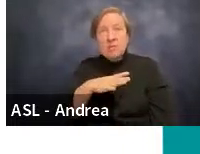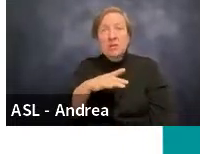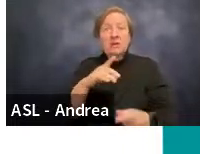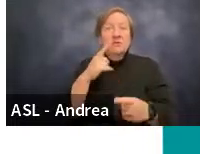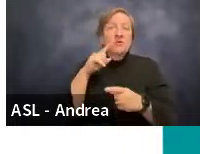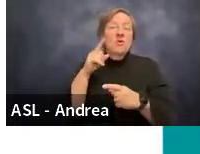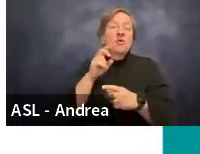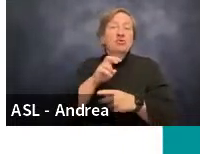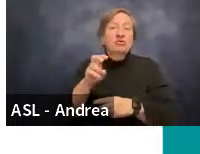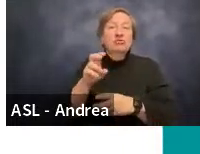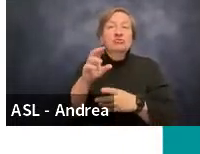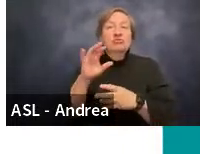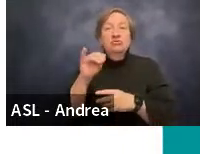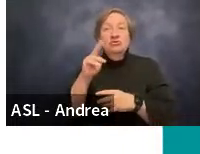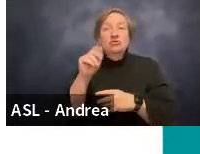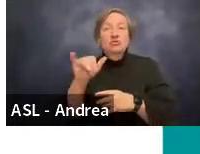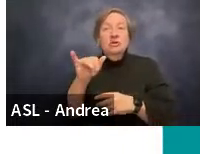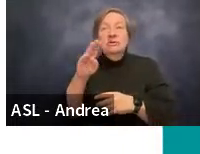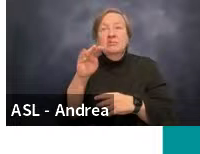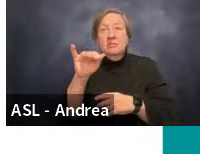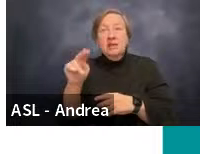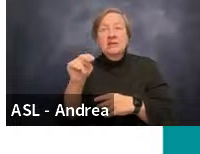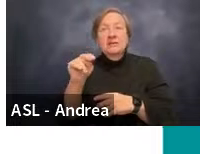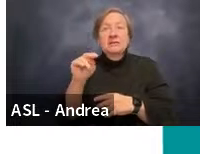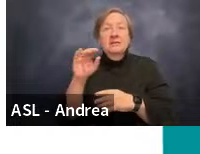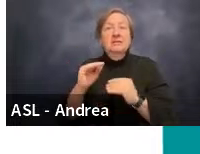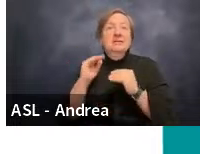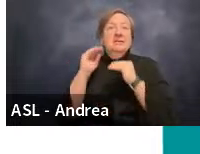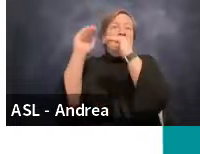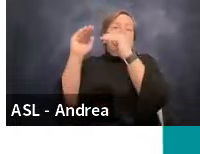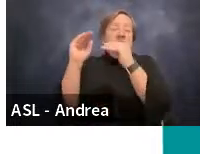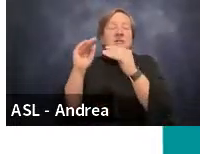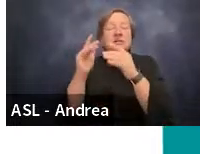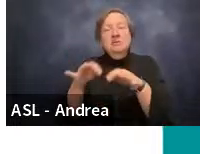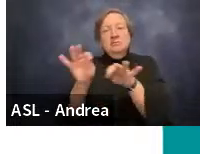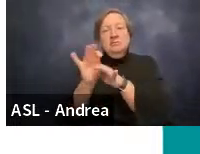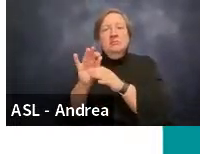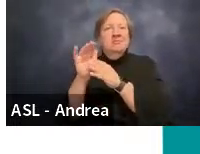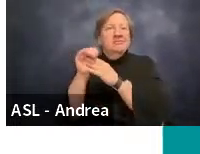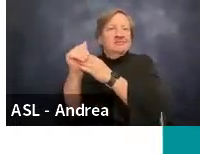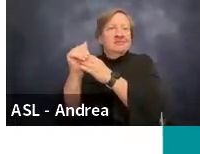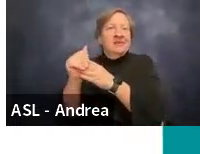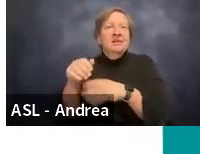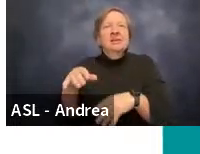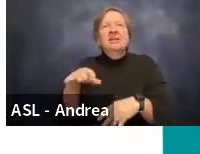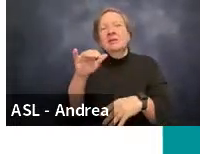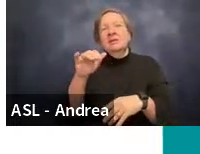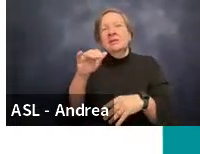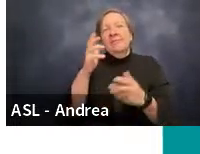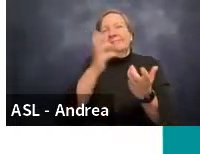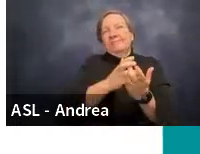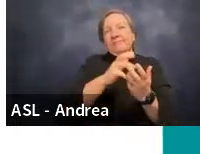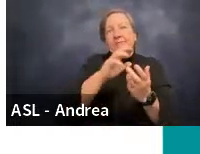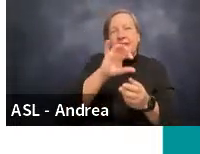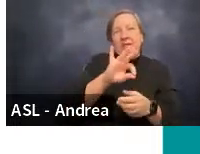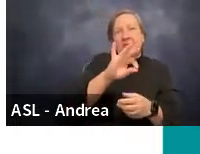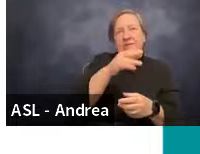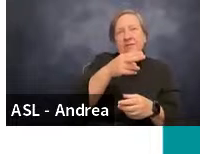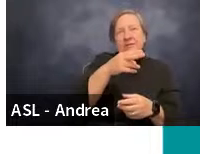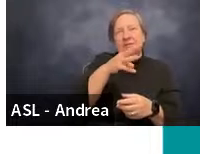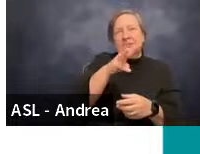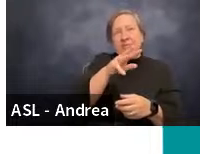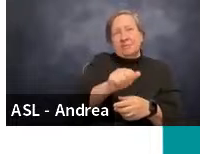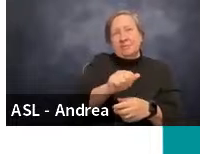one of the key objectives. And those aligns with the Federal Highway Administration guidelines for